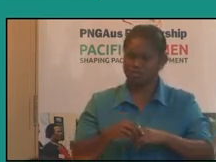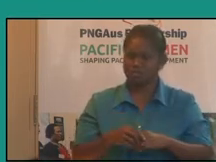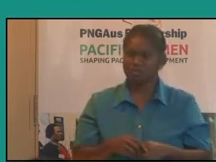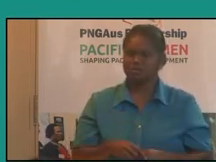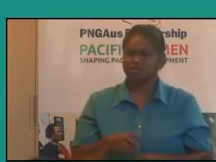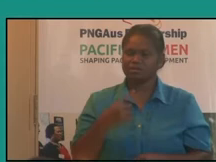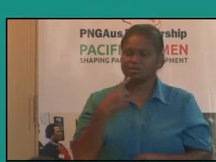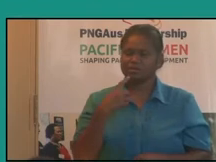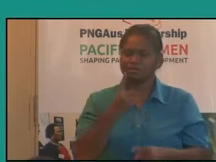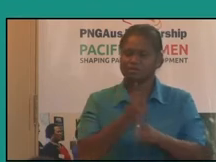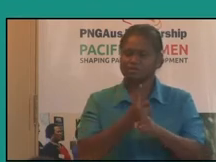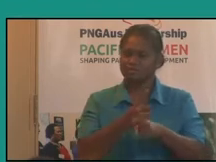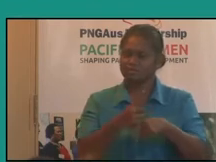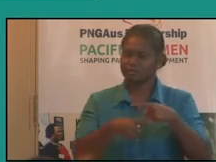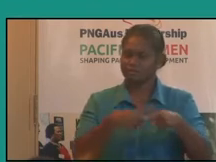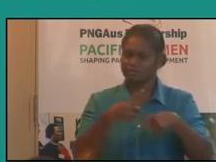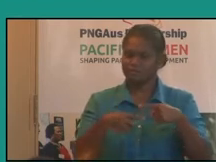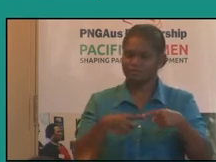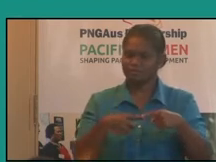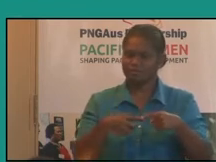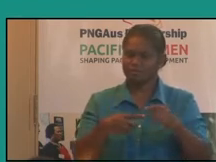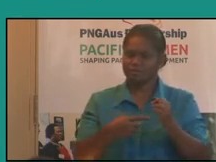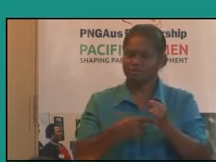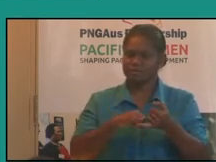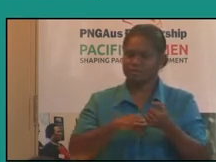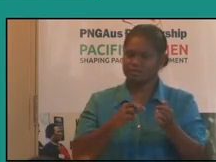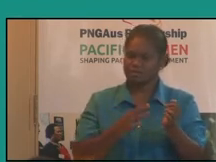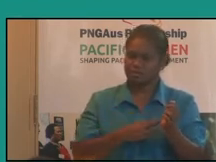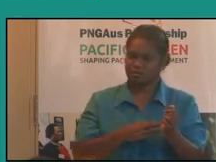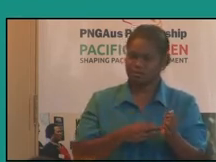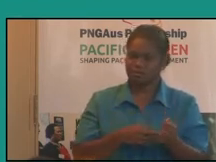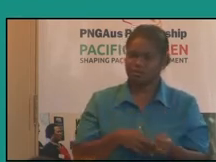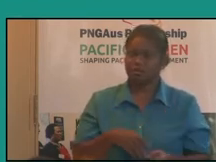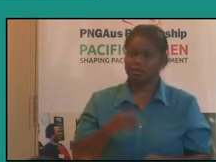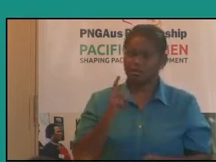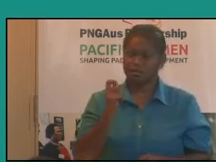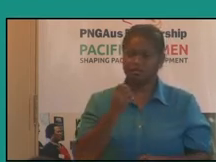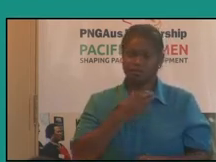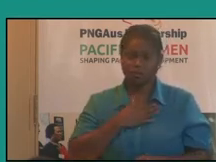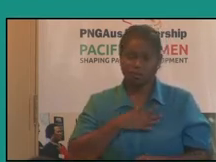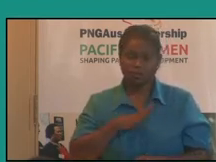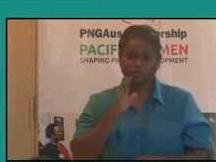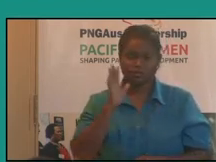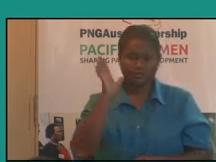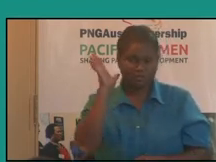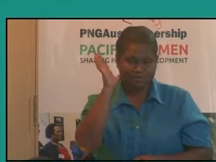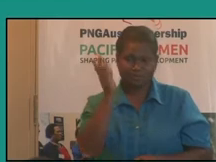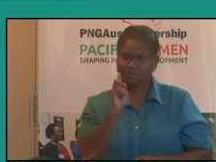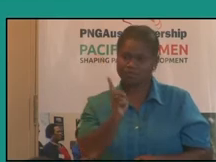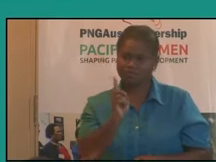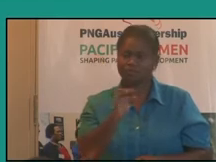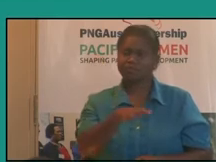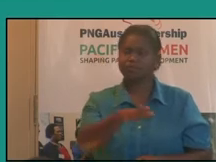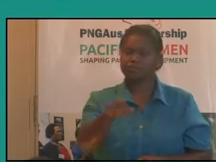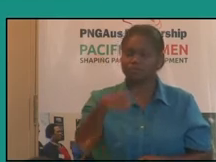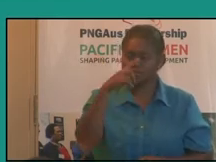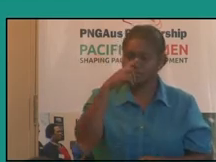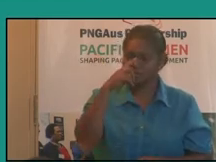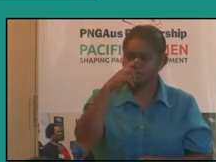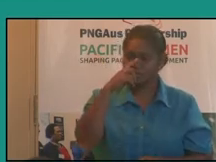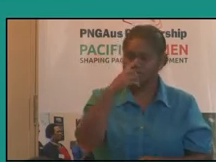know, if you want to get the drive from the public, from the communities, from the public